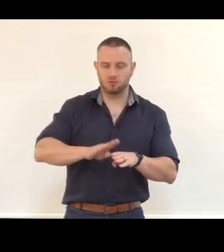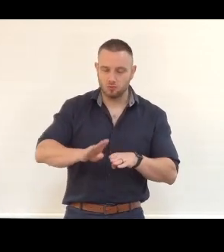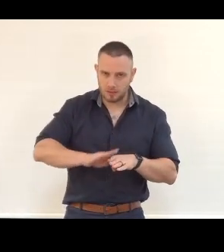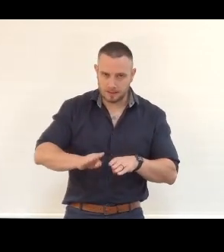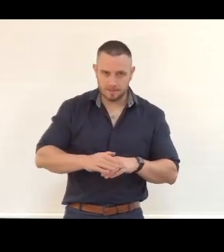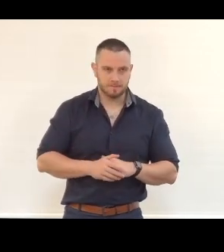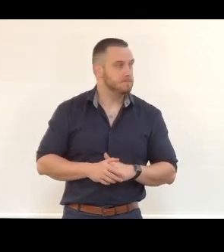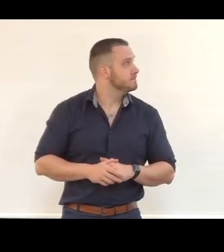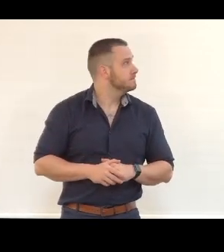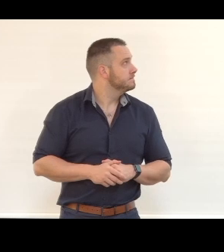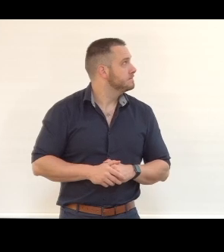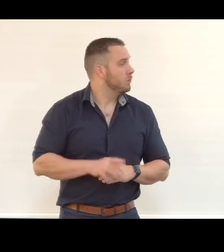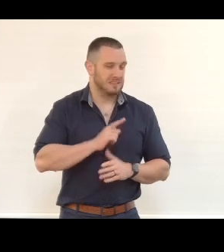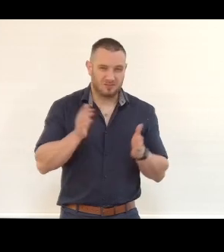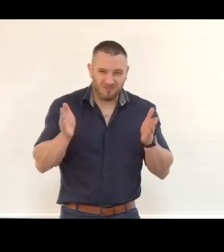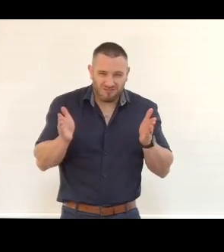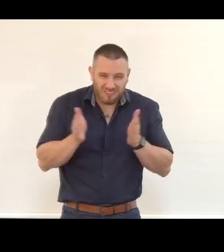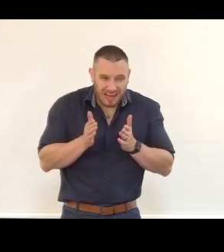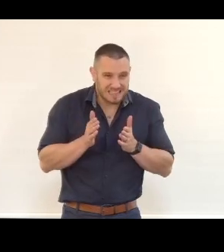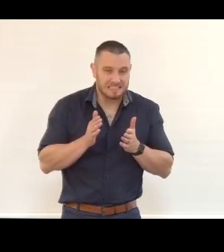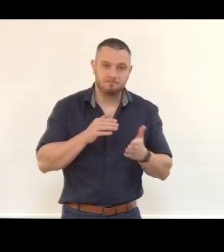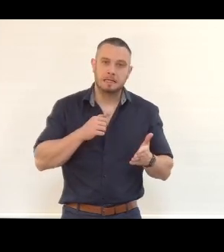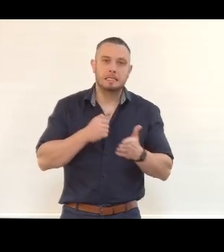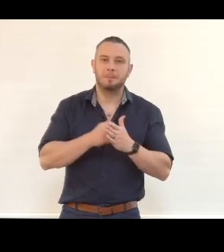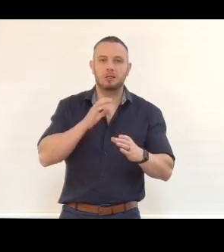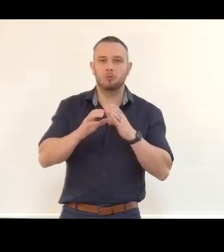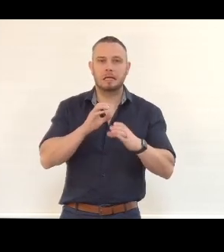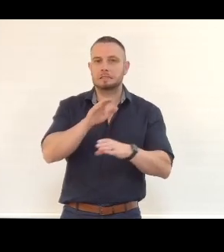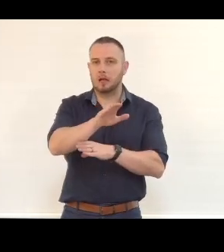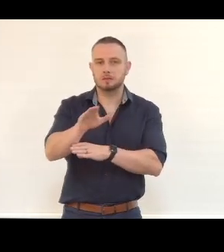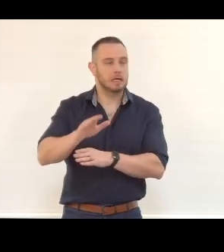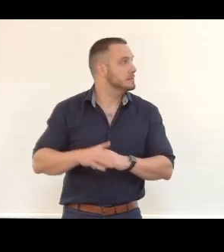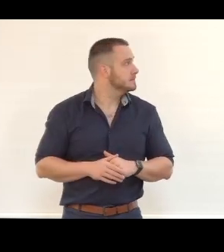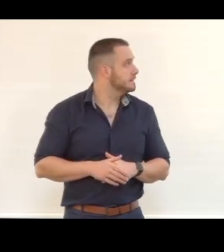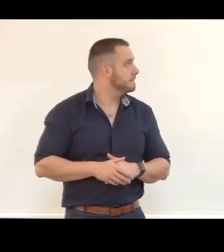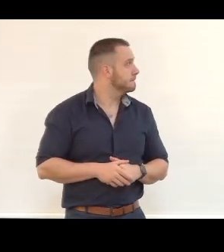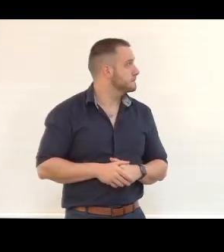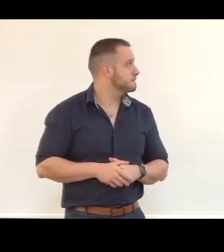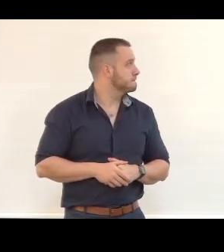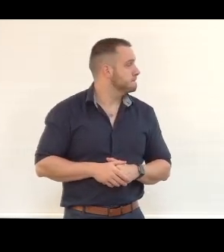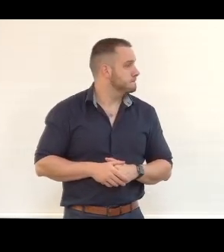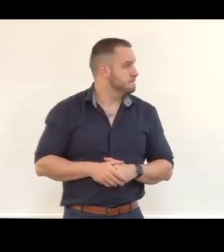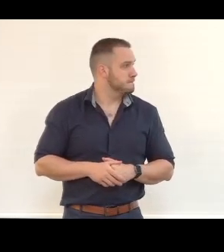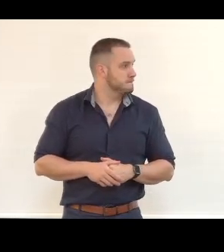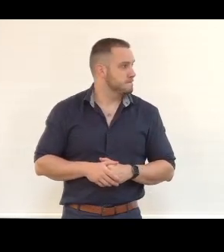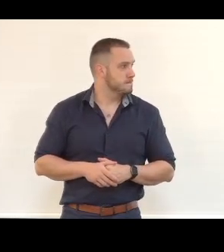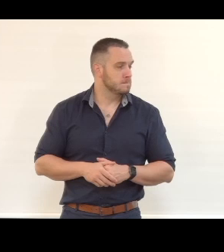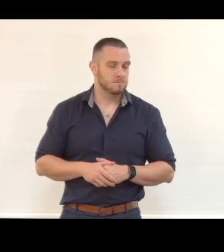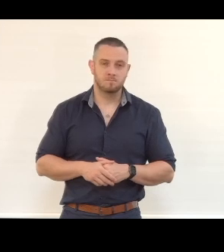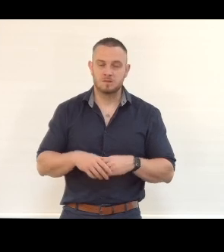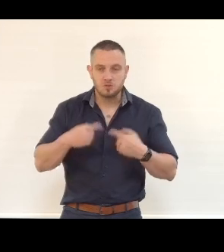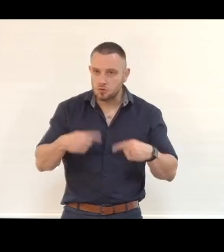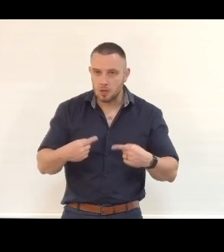course, it's a confined space. And there was limited communication with the outside world. So they were not allowed